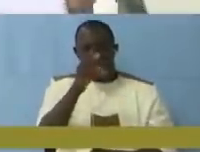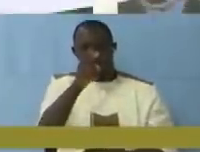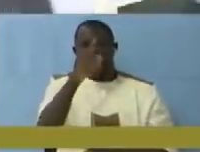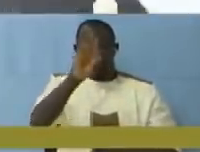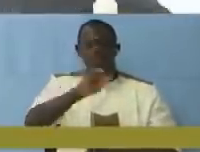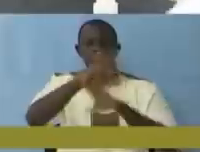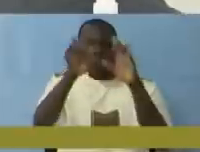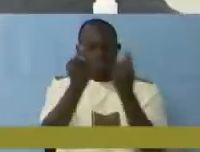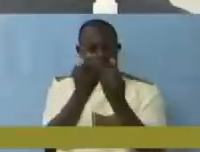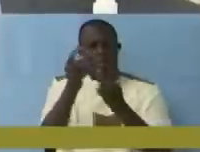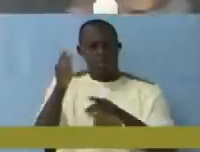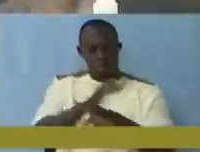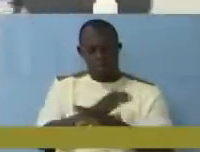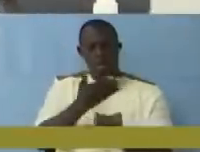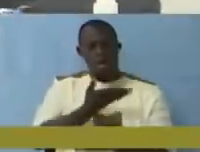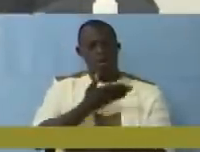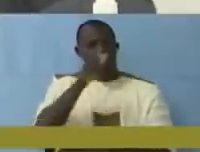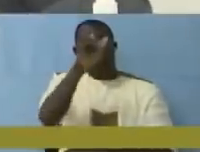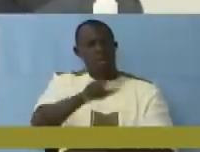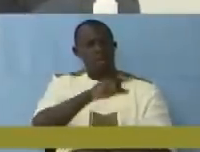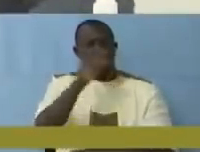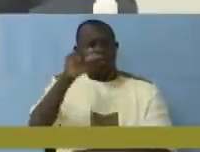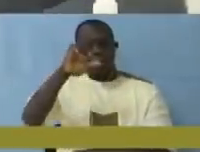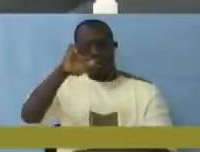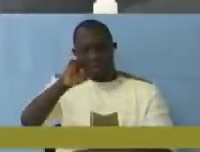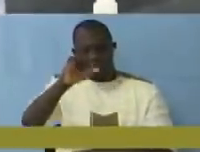You have Senify.